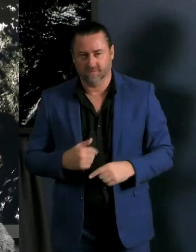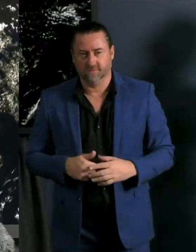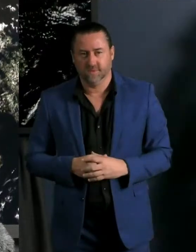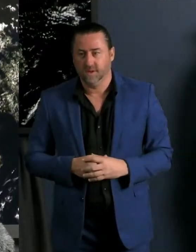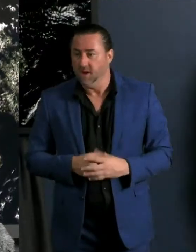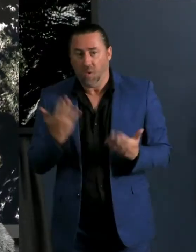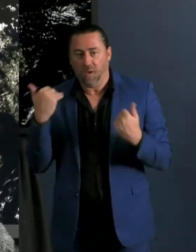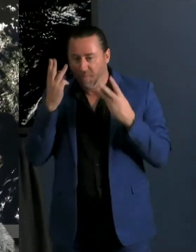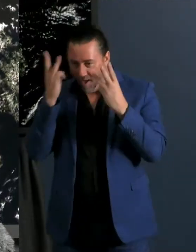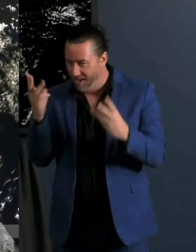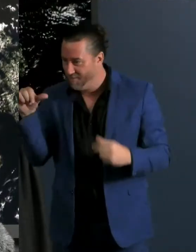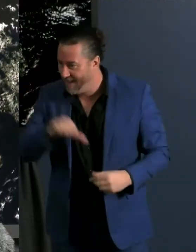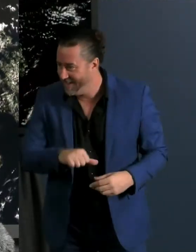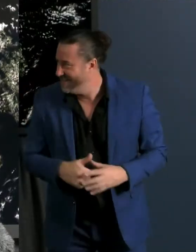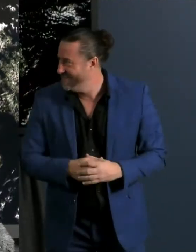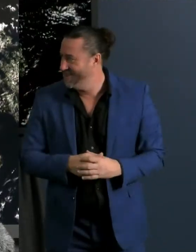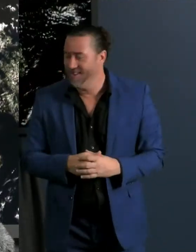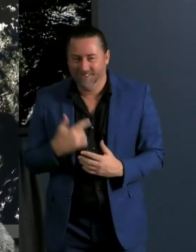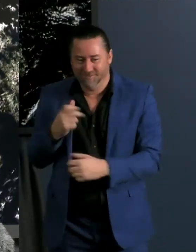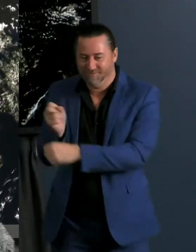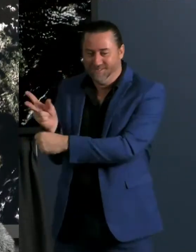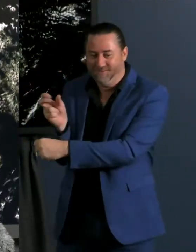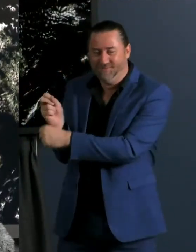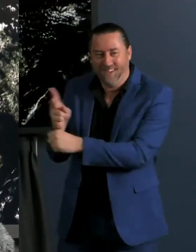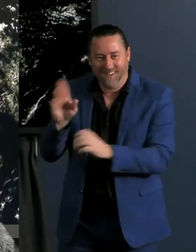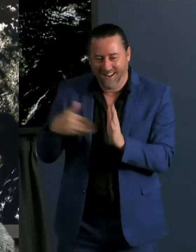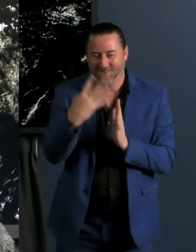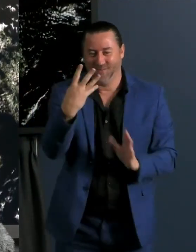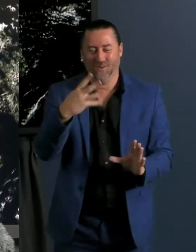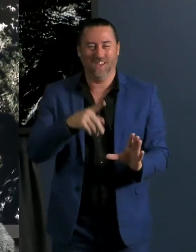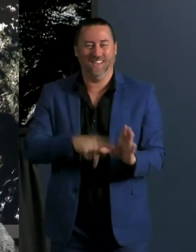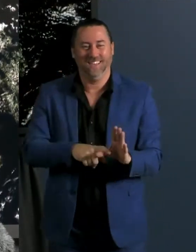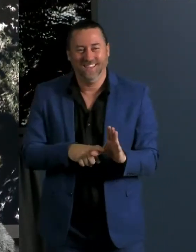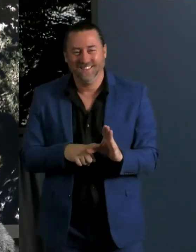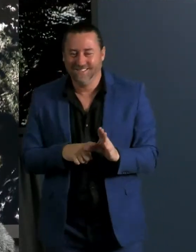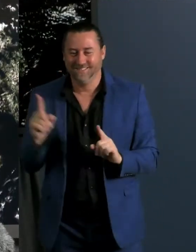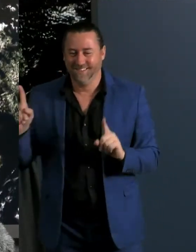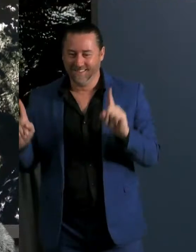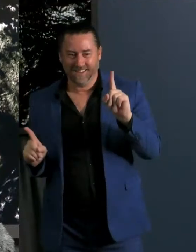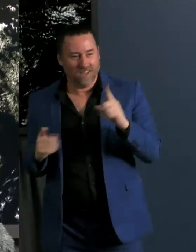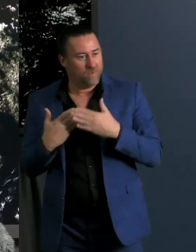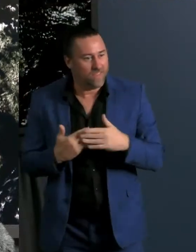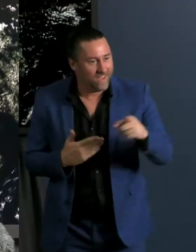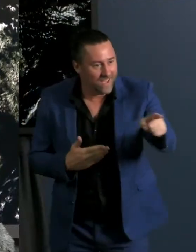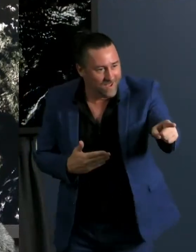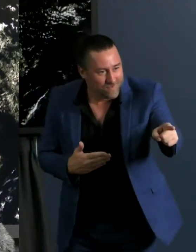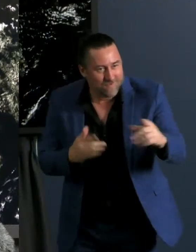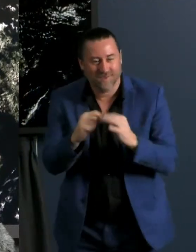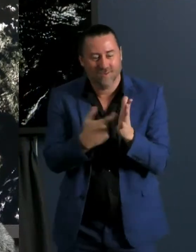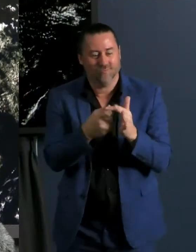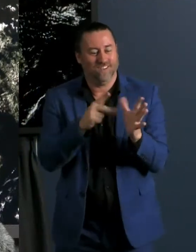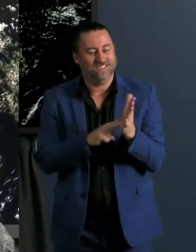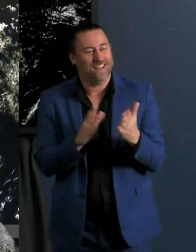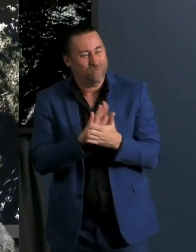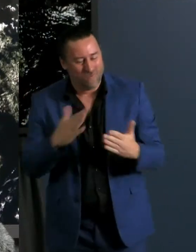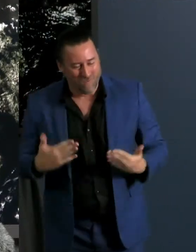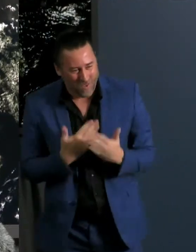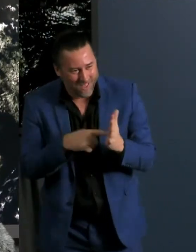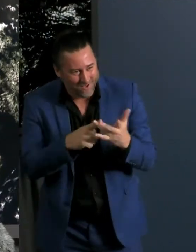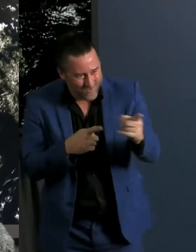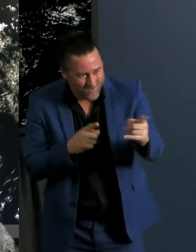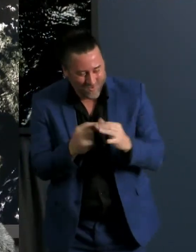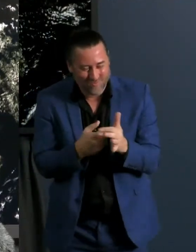can I welcome Mikey back? Mikey's been upstaging me for 4 years now. And is it your birthday, Brendan? Someone said it's your birthday. Happy birthday,